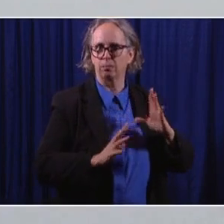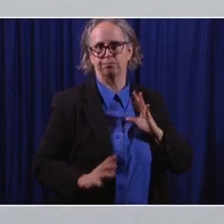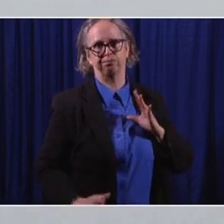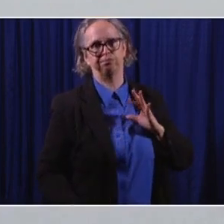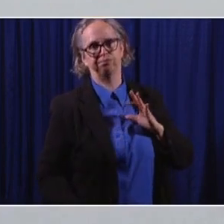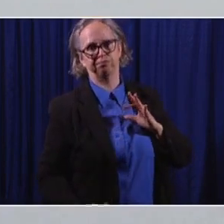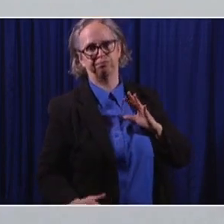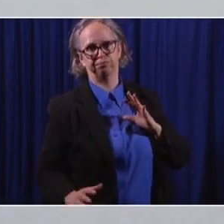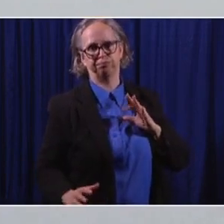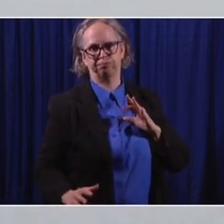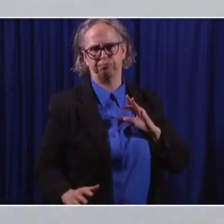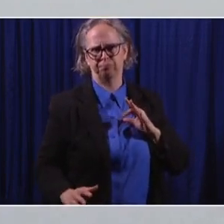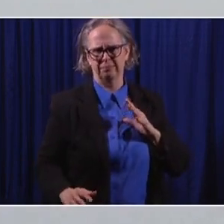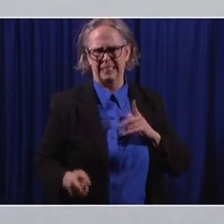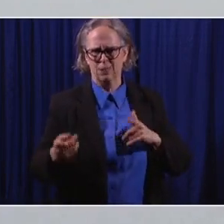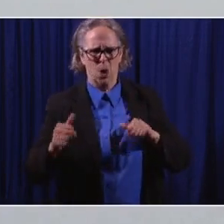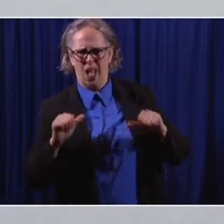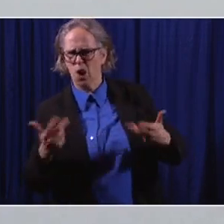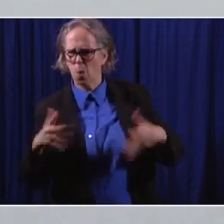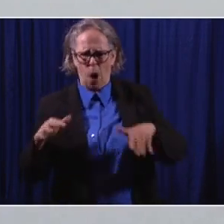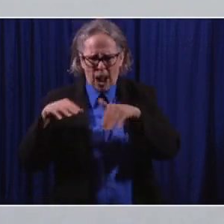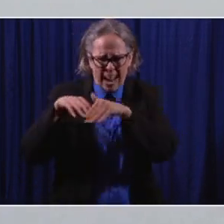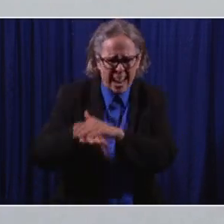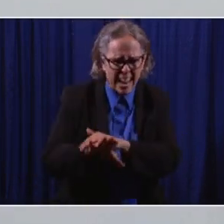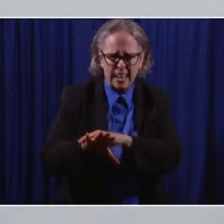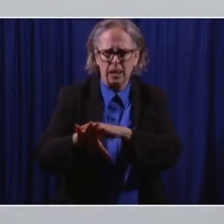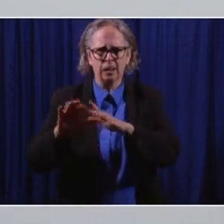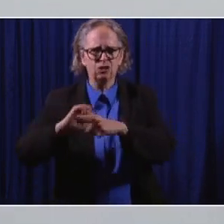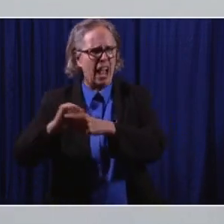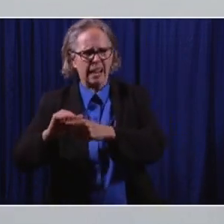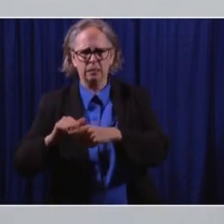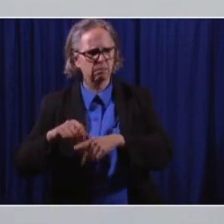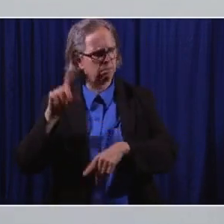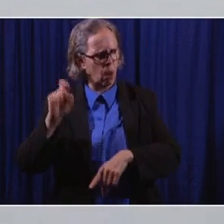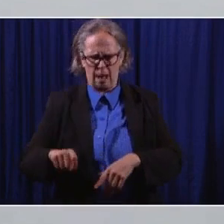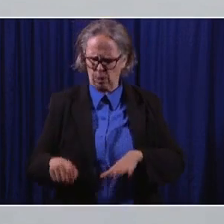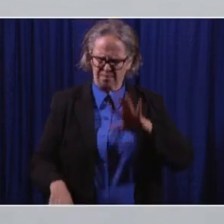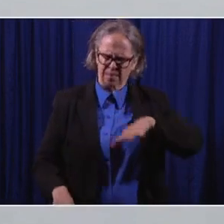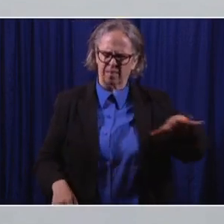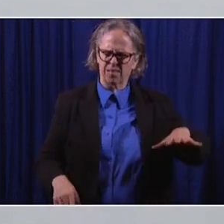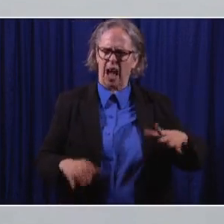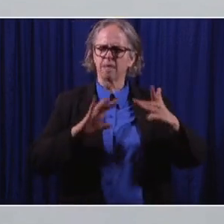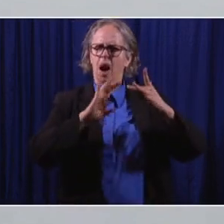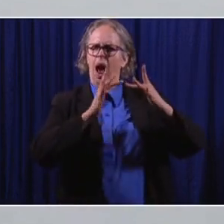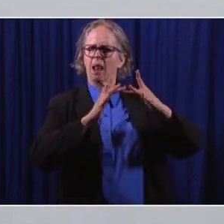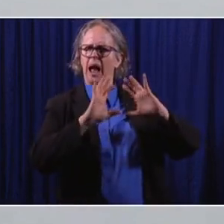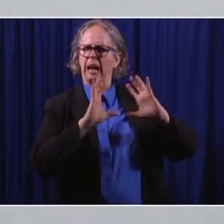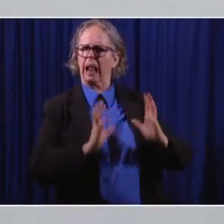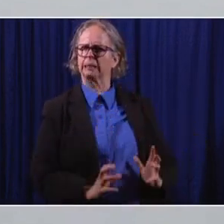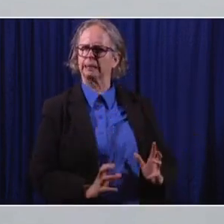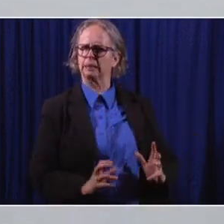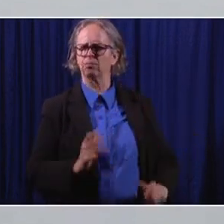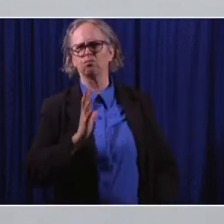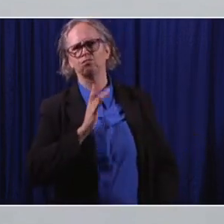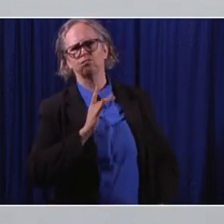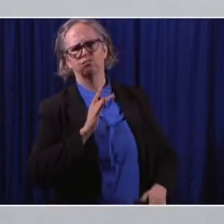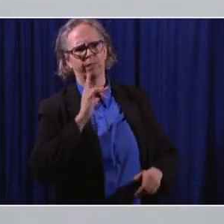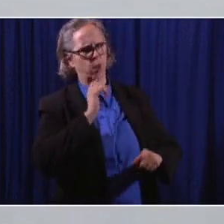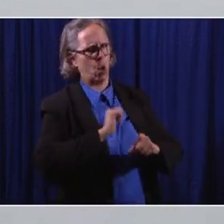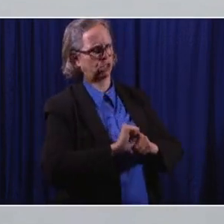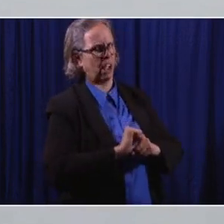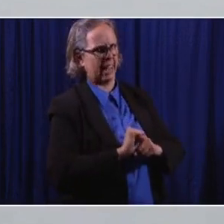COVID issues, don't want to go in person, that there are 55 of them that you can do online. of the 71